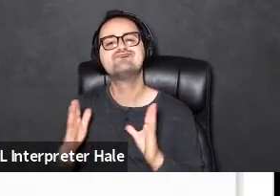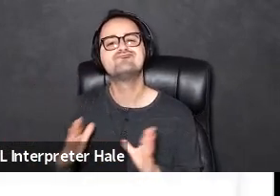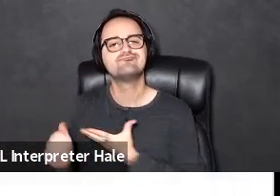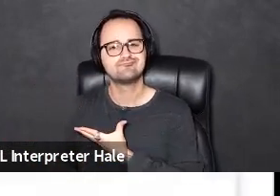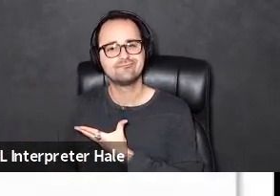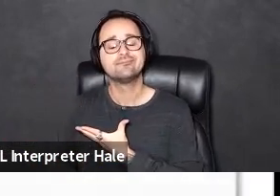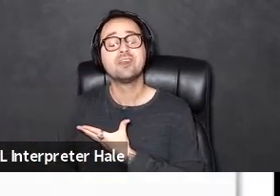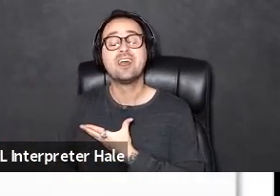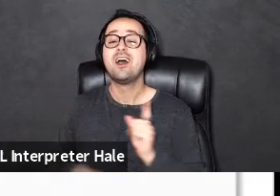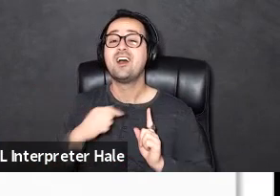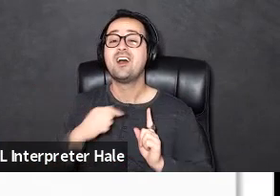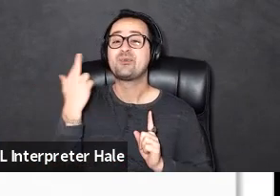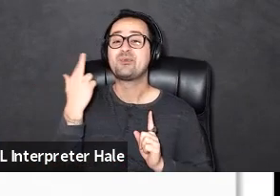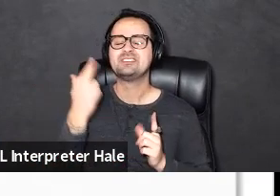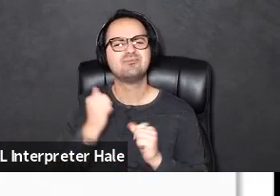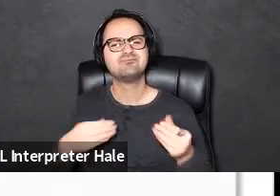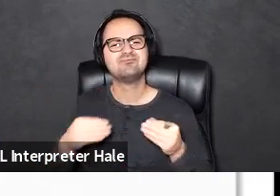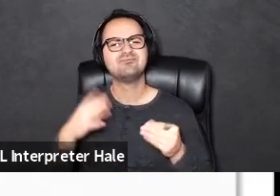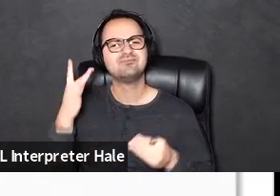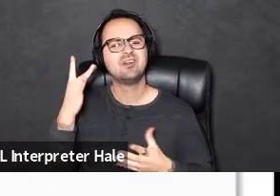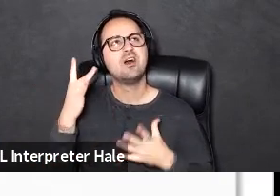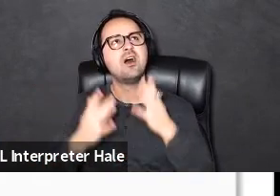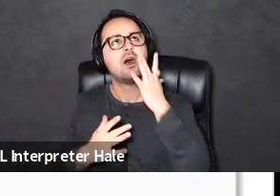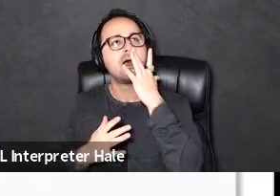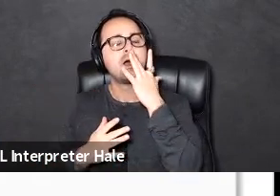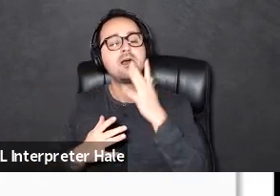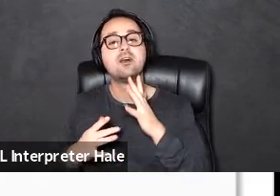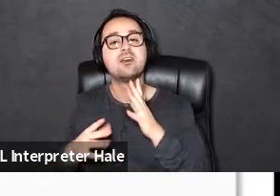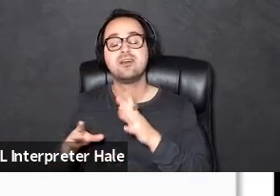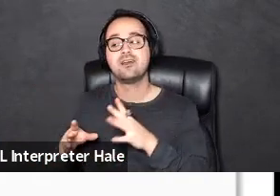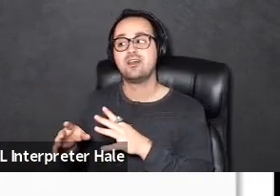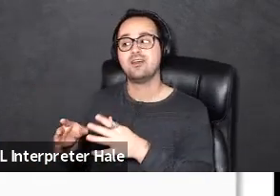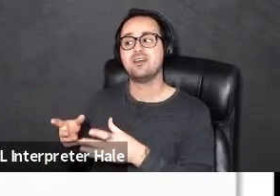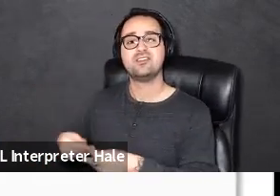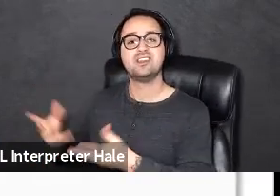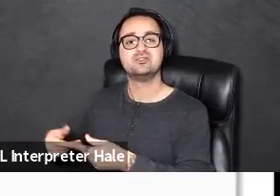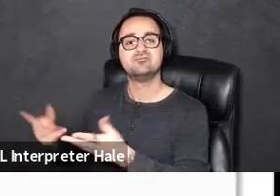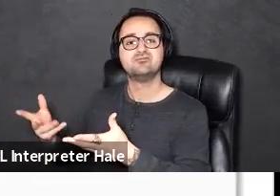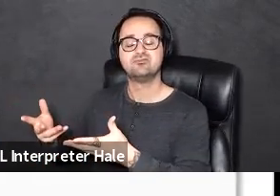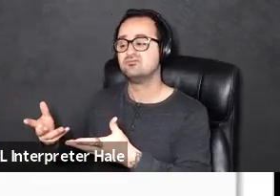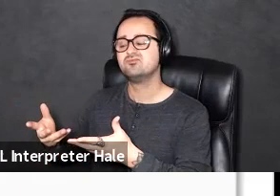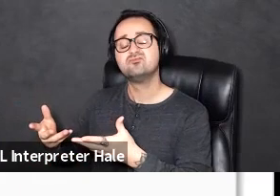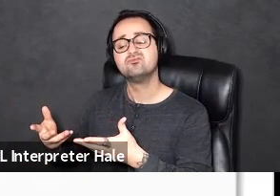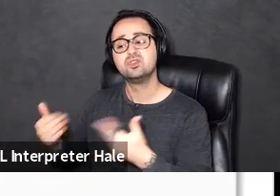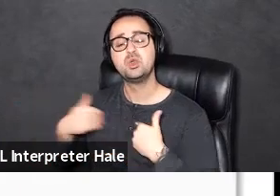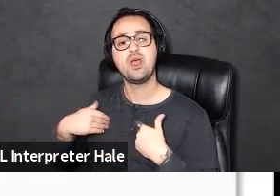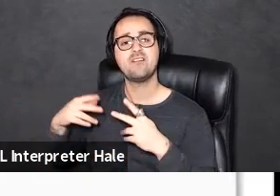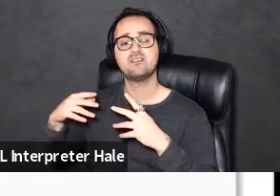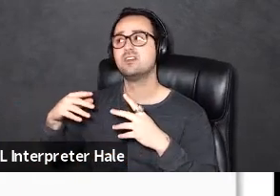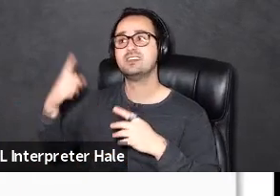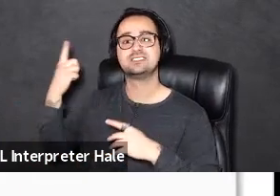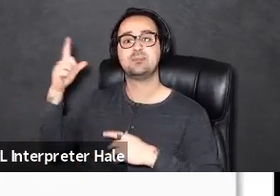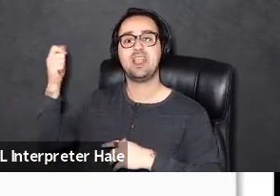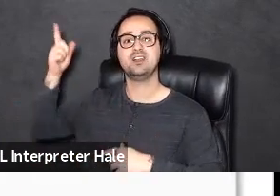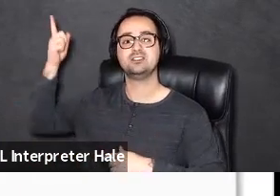And the reason for that is that, you know, the distributions are pretty much, there's a trustee who oversees the third